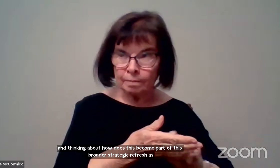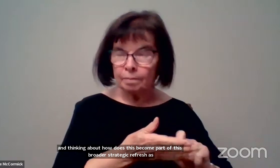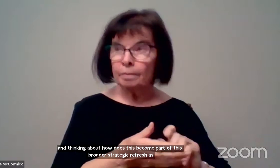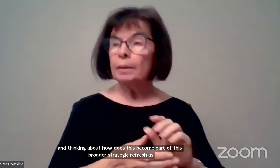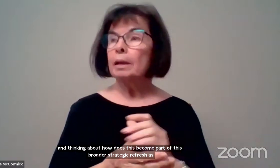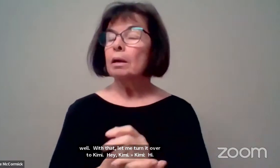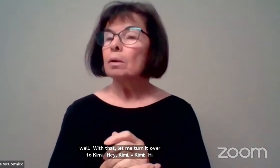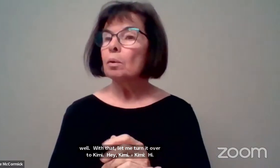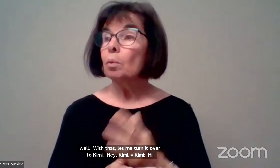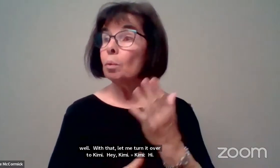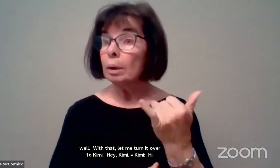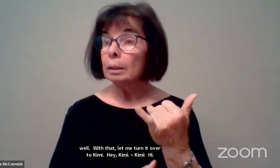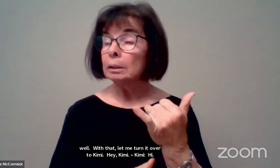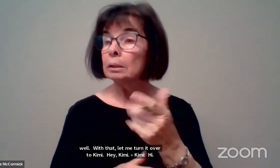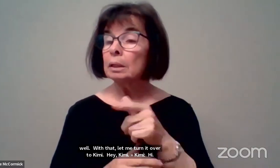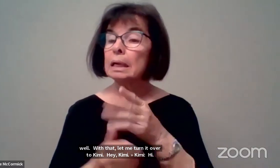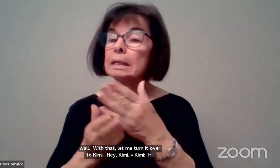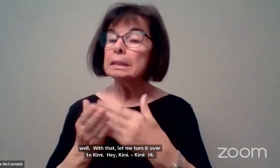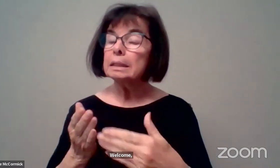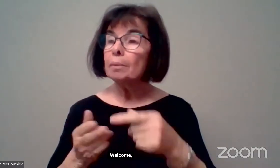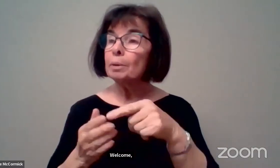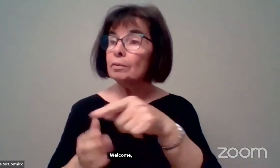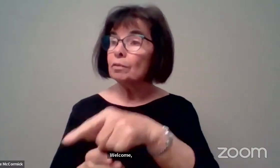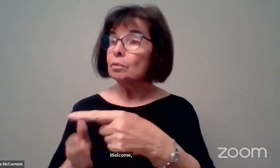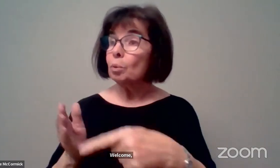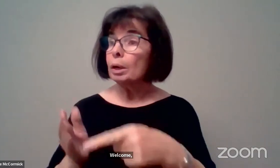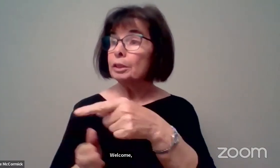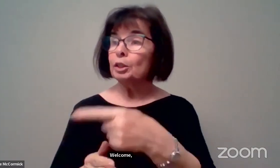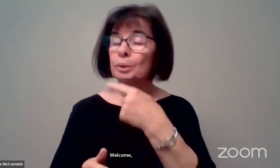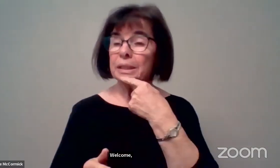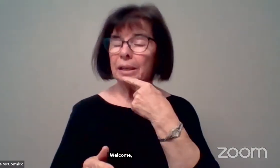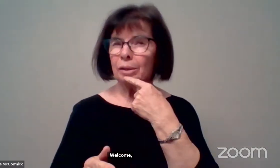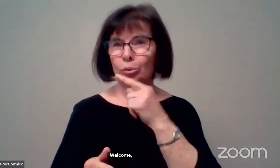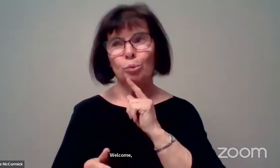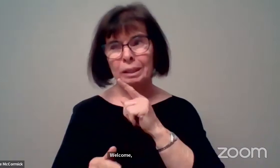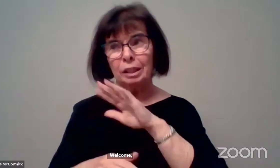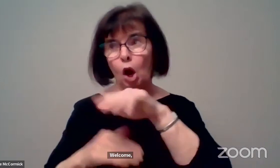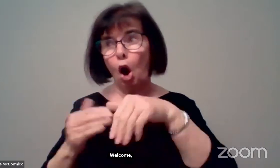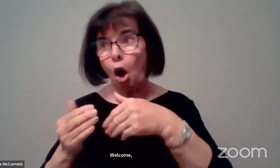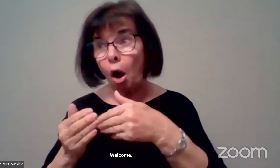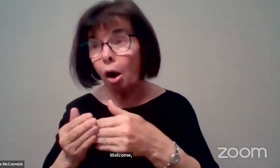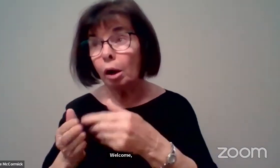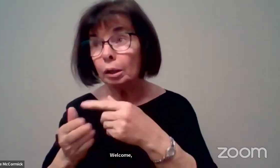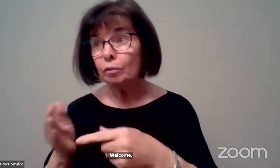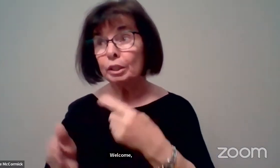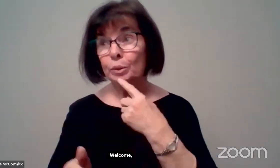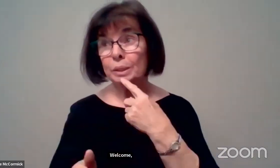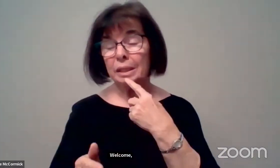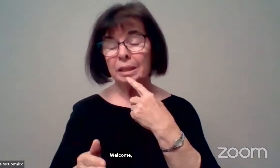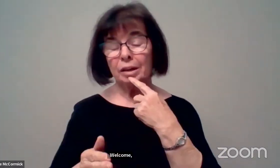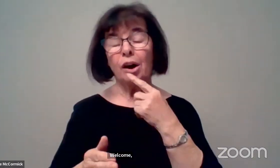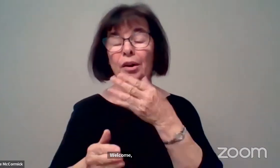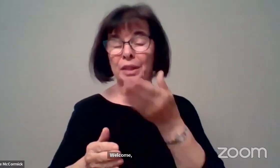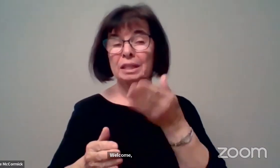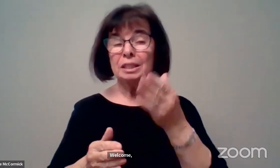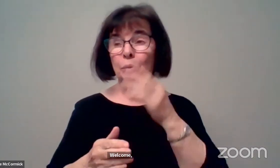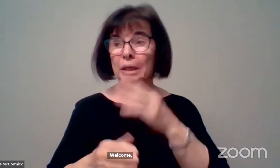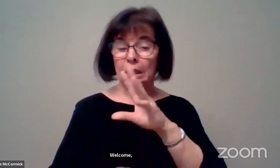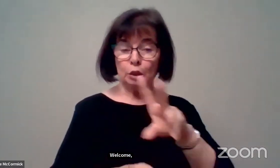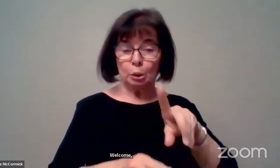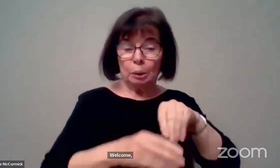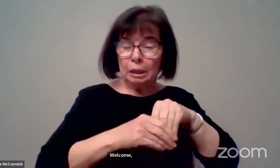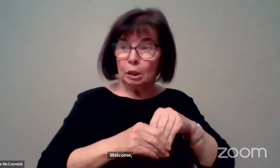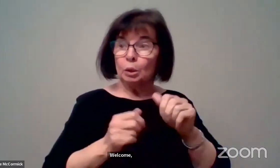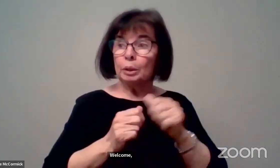some of what you're saying, or really all of what you're saying, are things that we need to factor into our